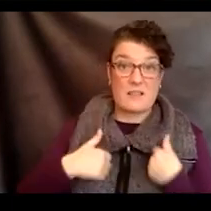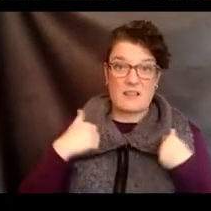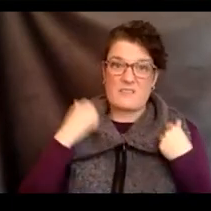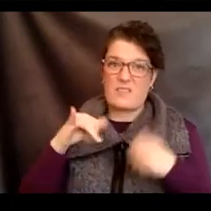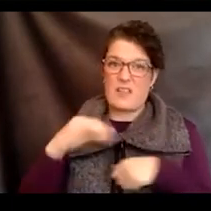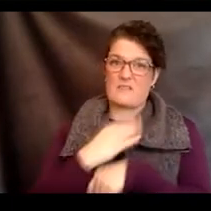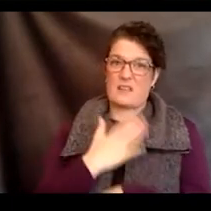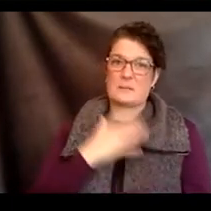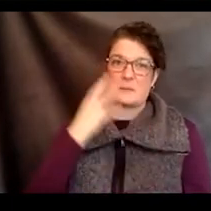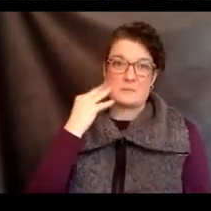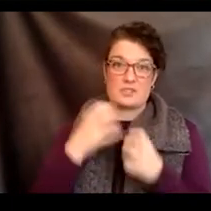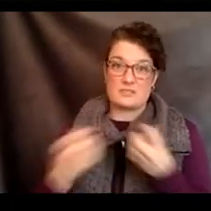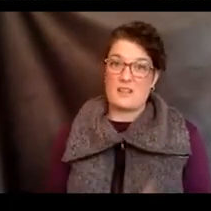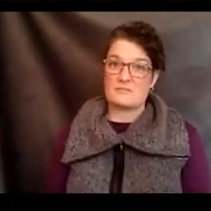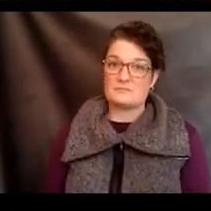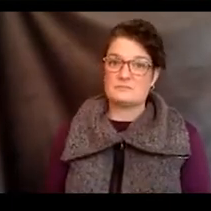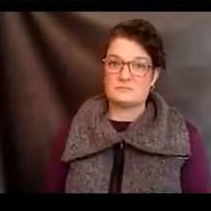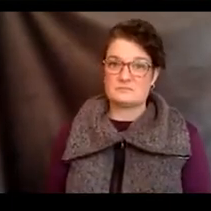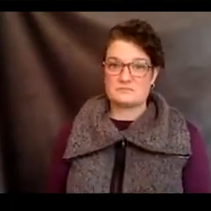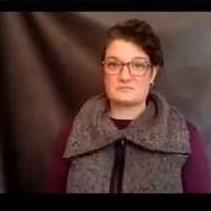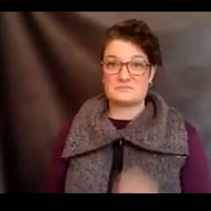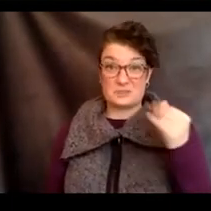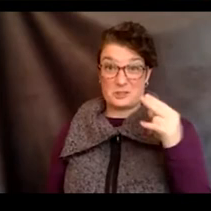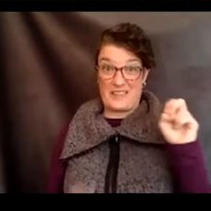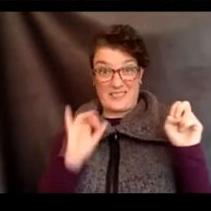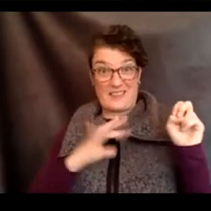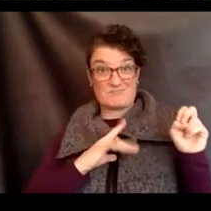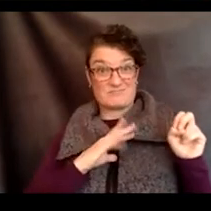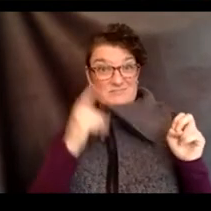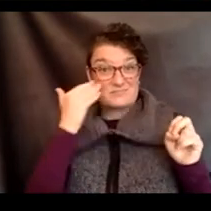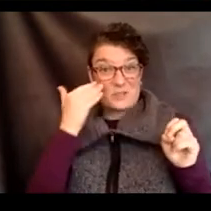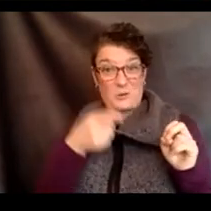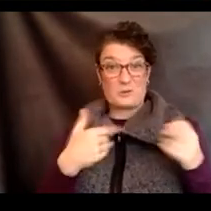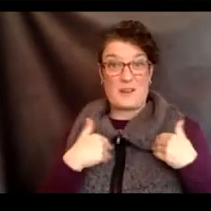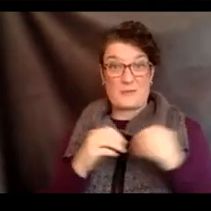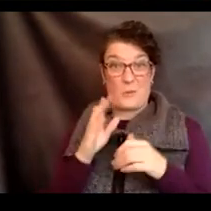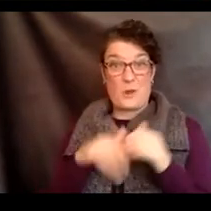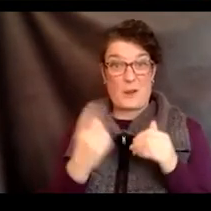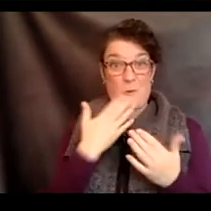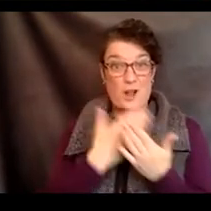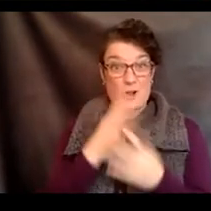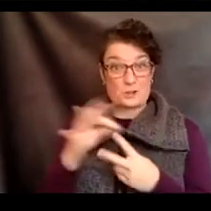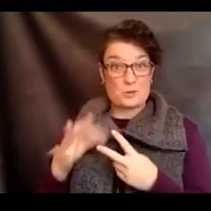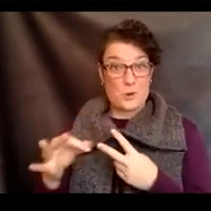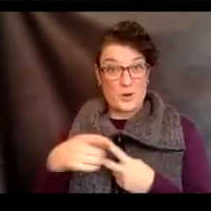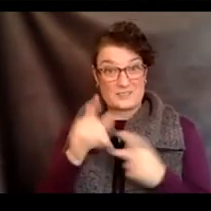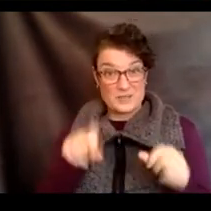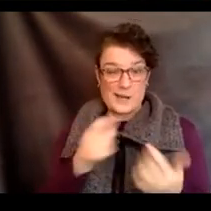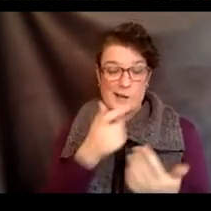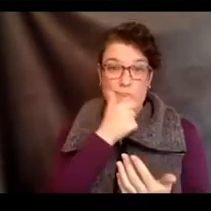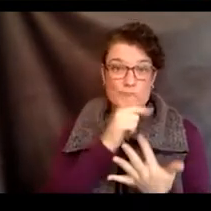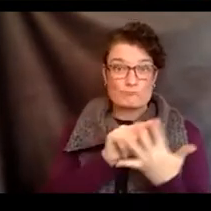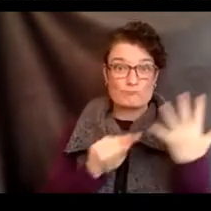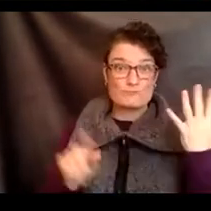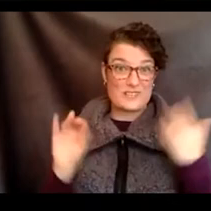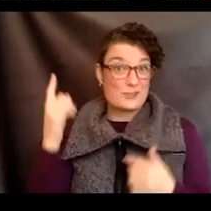lot. It's a pretty good space to be though, knowing that you have more than one good choice that you could make, that you could, you know, and after hearing